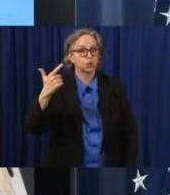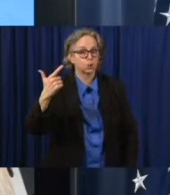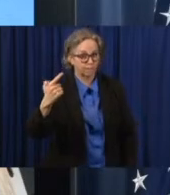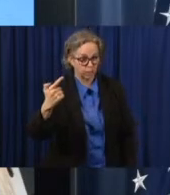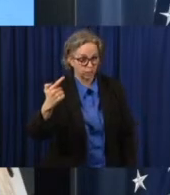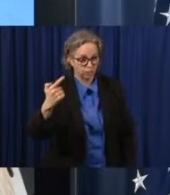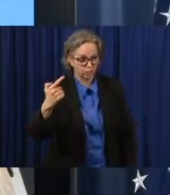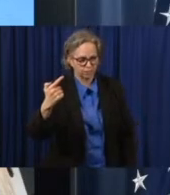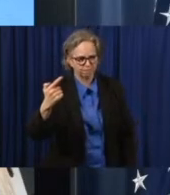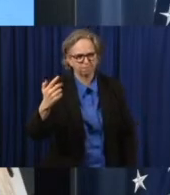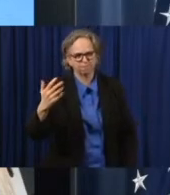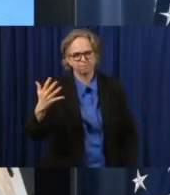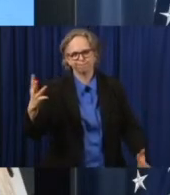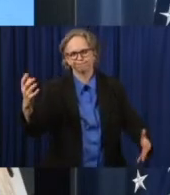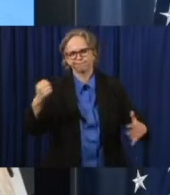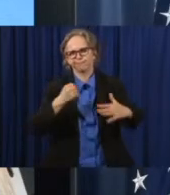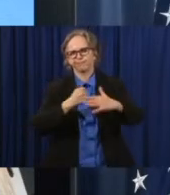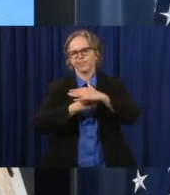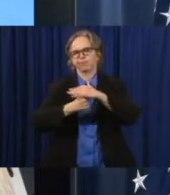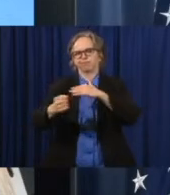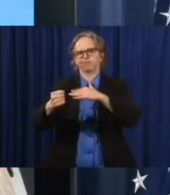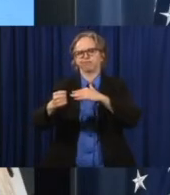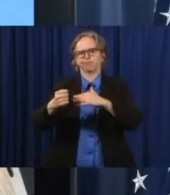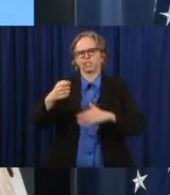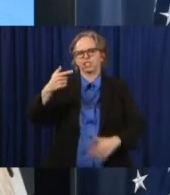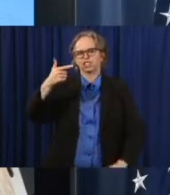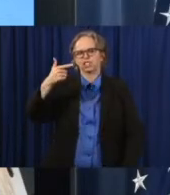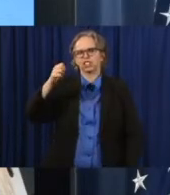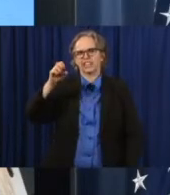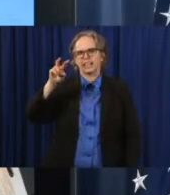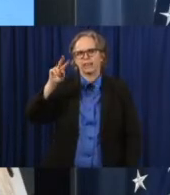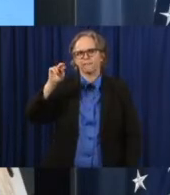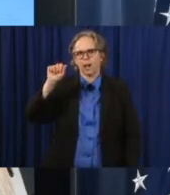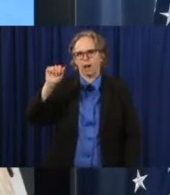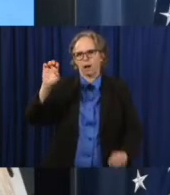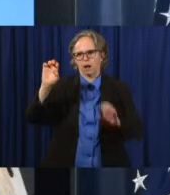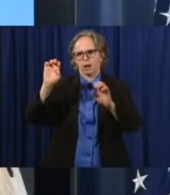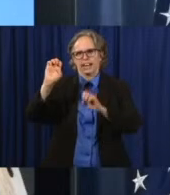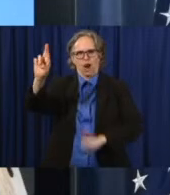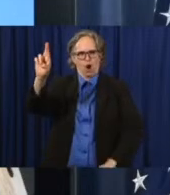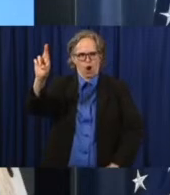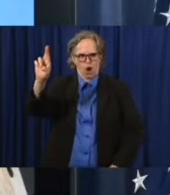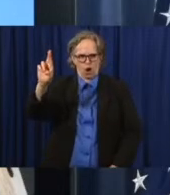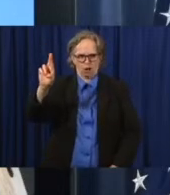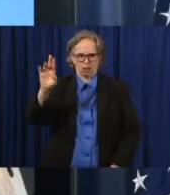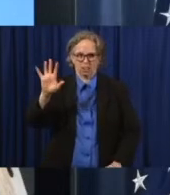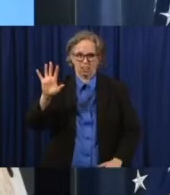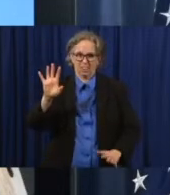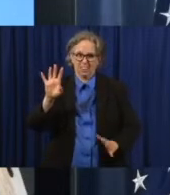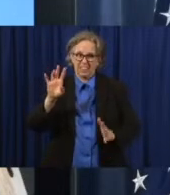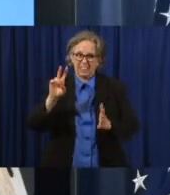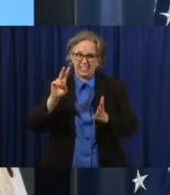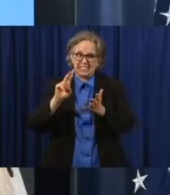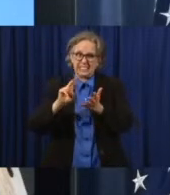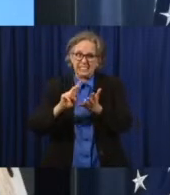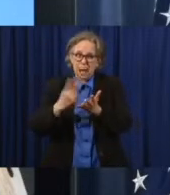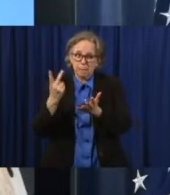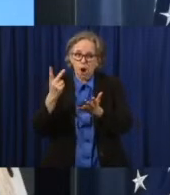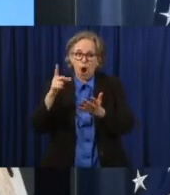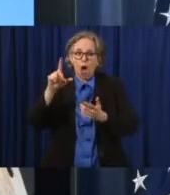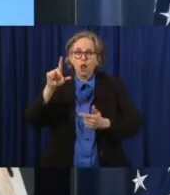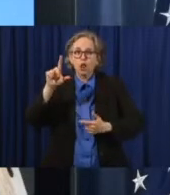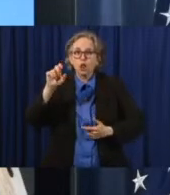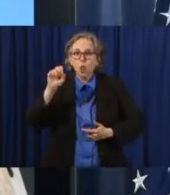in Geneva emergency room with double lobe pneumonia. They admitted me,